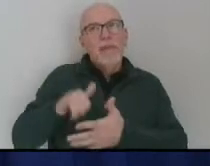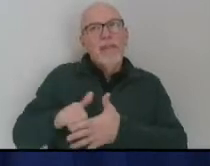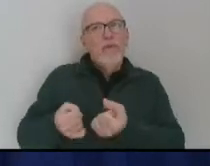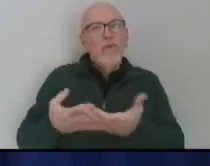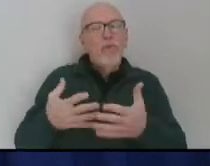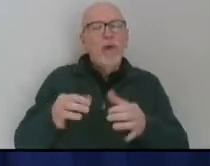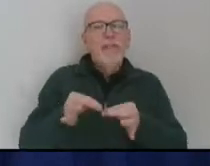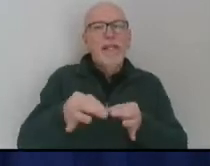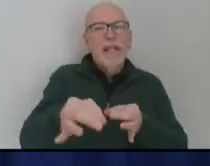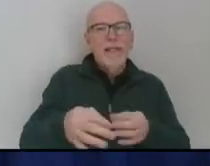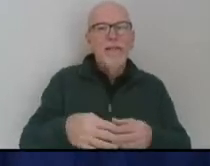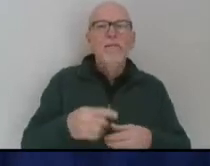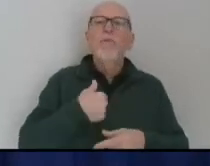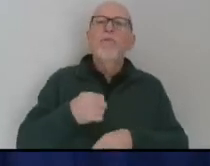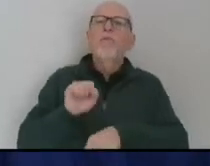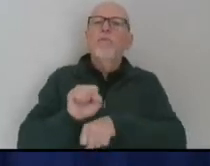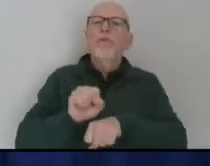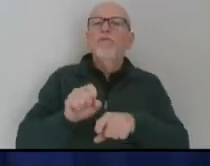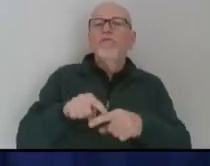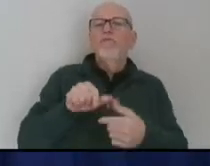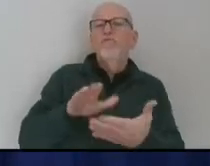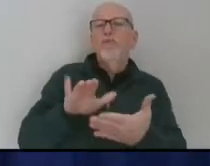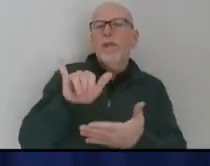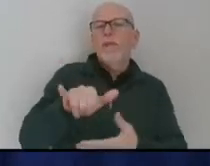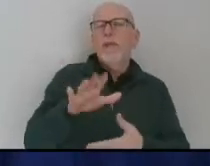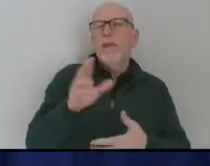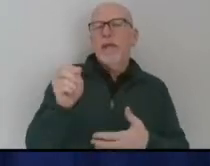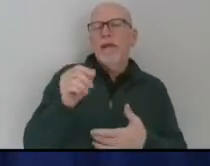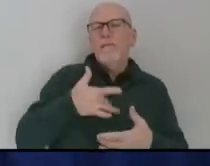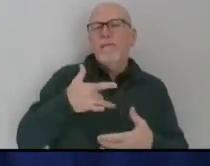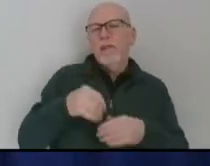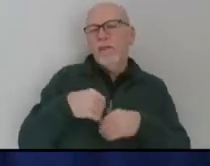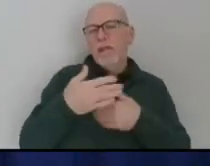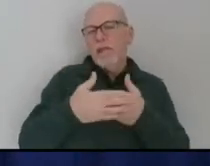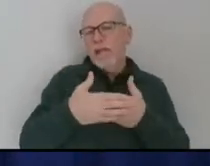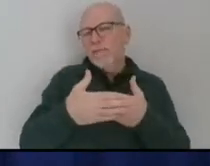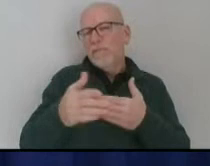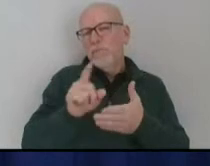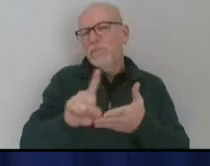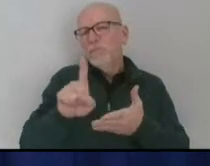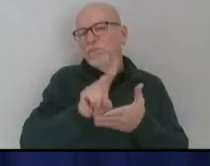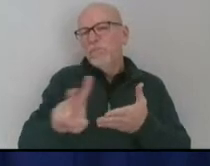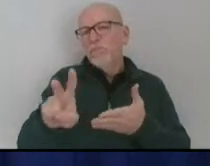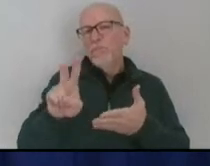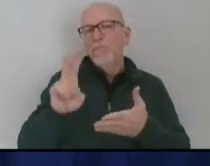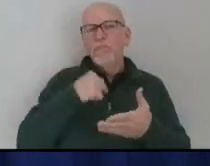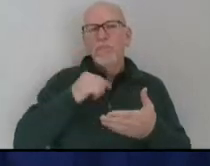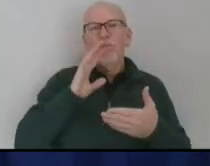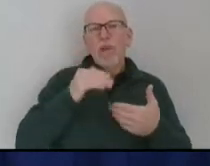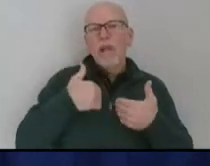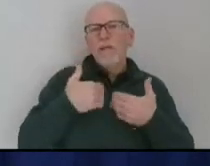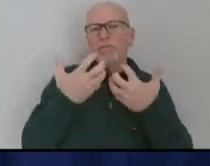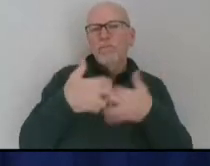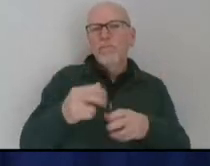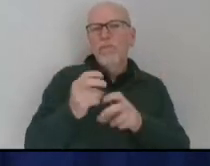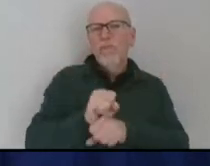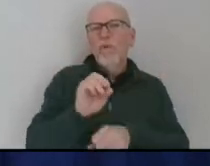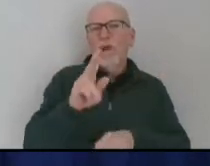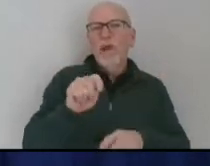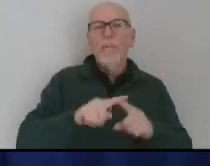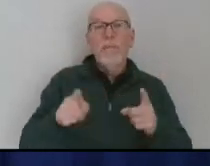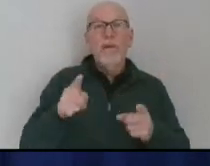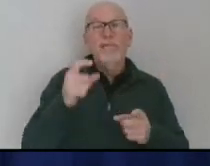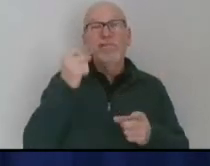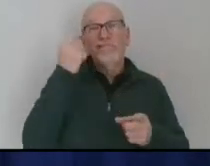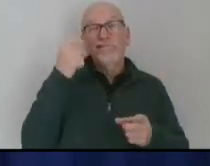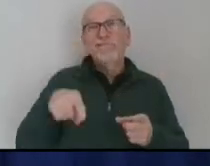And so we're working to address all of that and feel like in the next week or two we'll have those kinks worked out, but certainly realize this is an